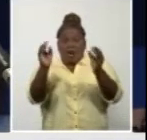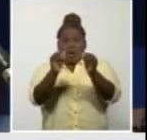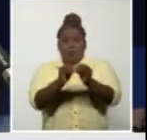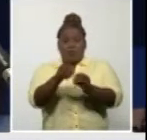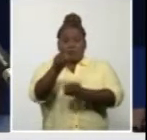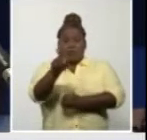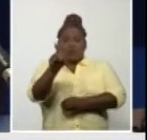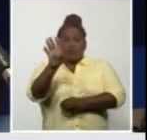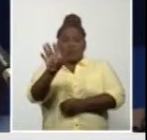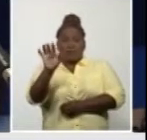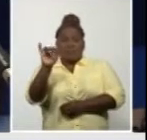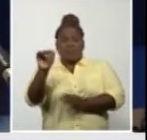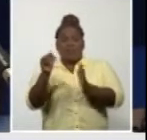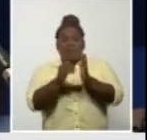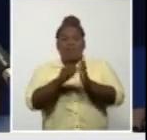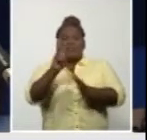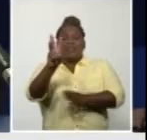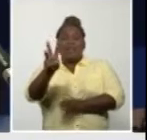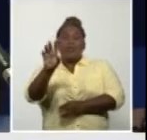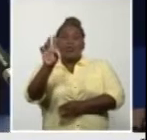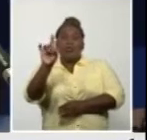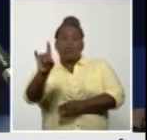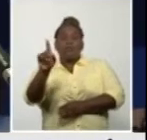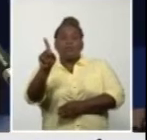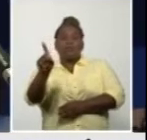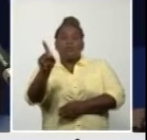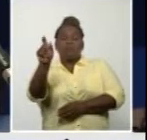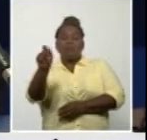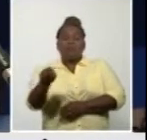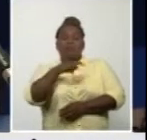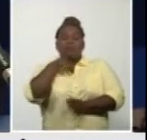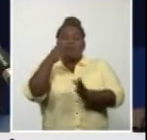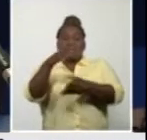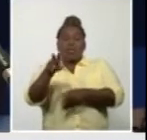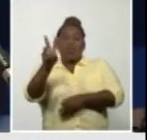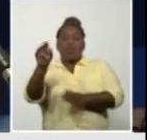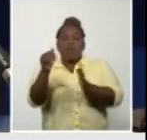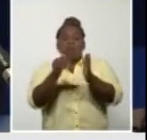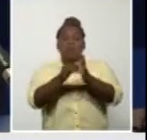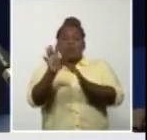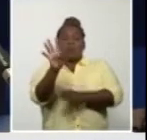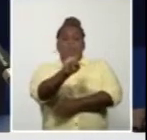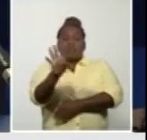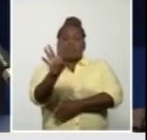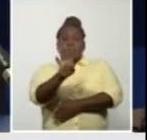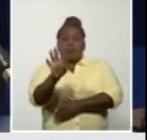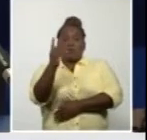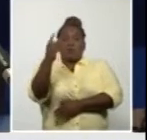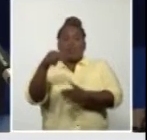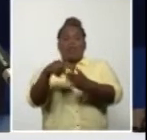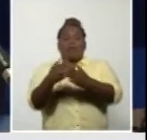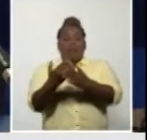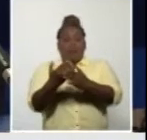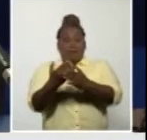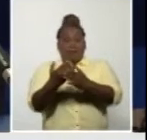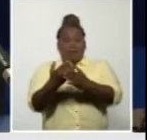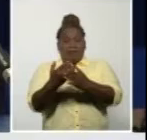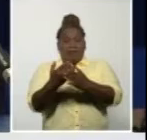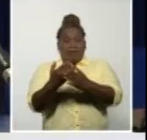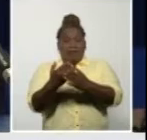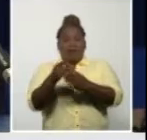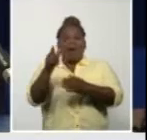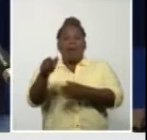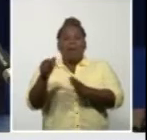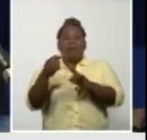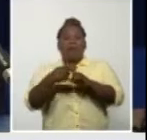said earlier. I would like to make an observation, because many people follow the information that we provide in